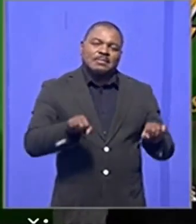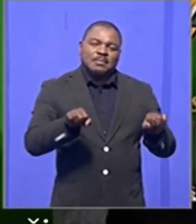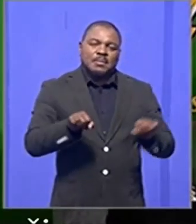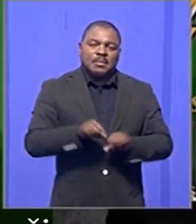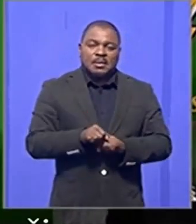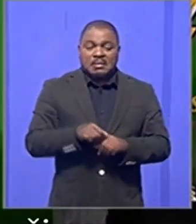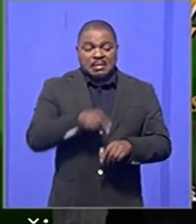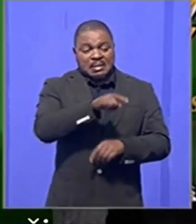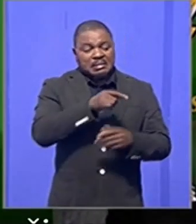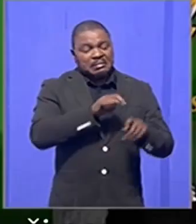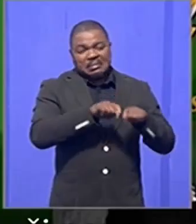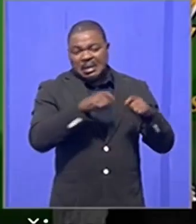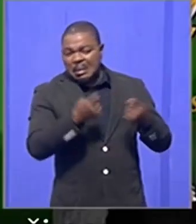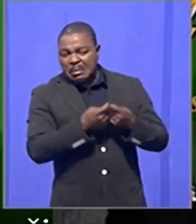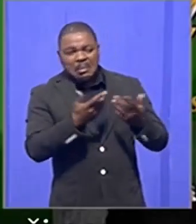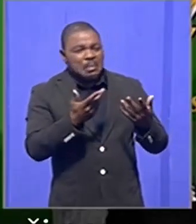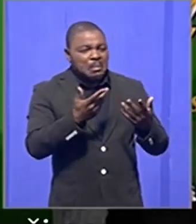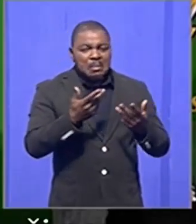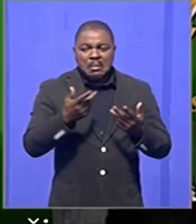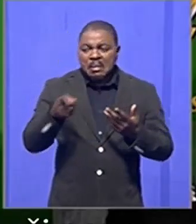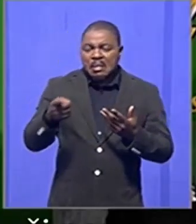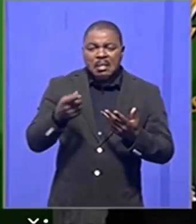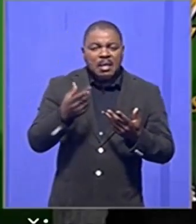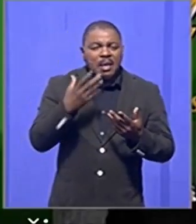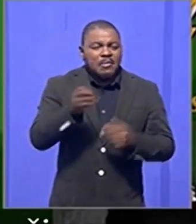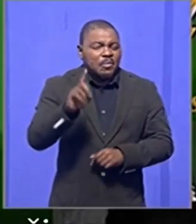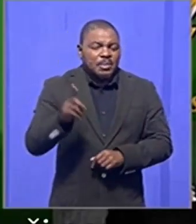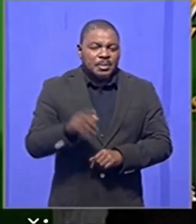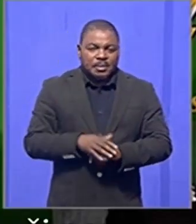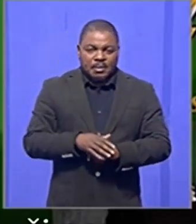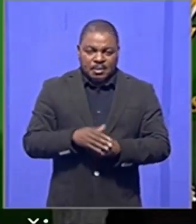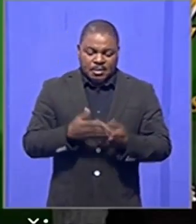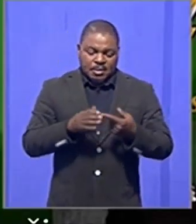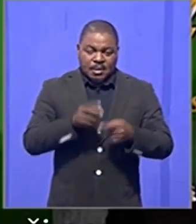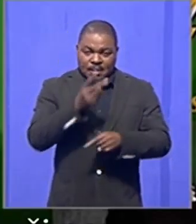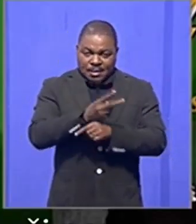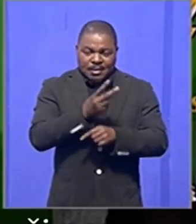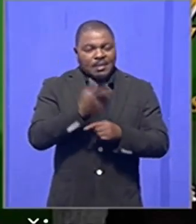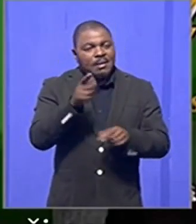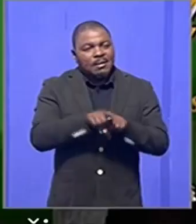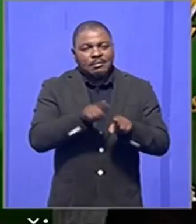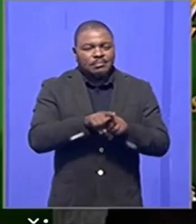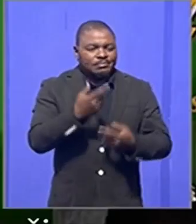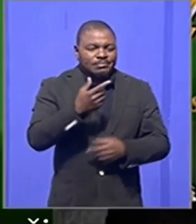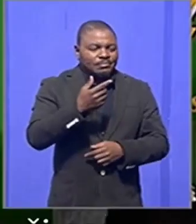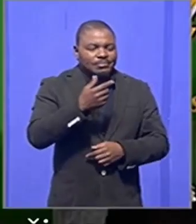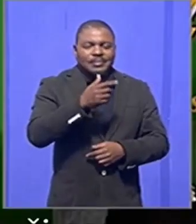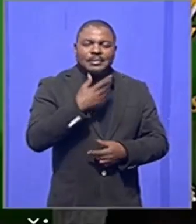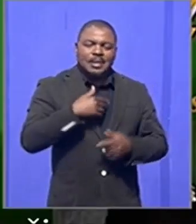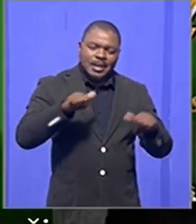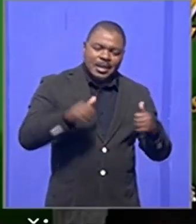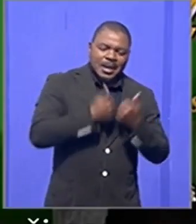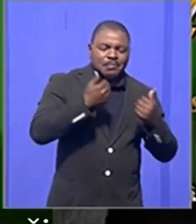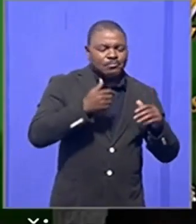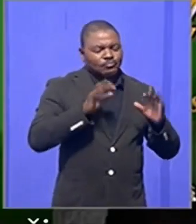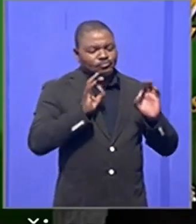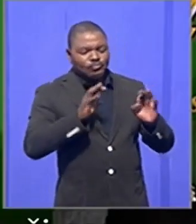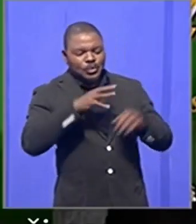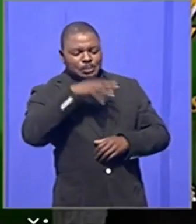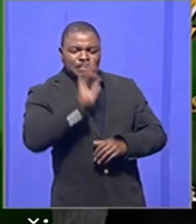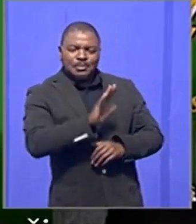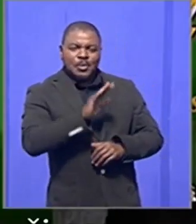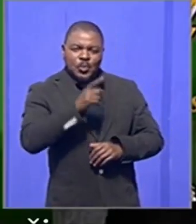offers, and so once again, when it comes to the spirit of the game, I think if you want to look at a